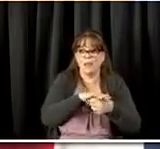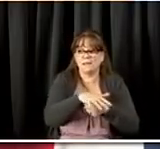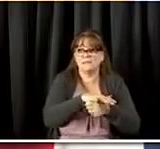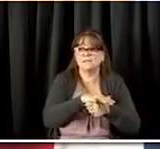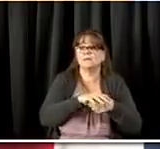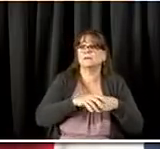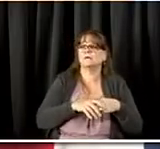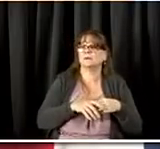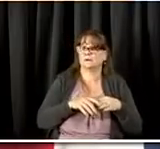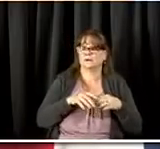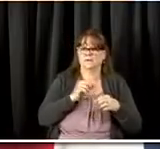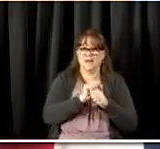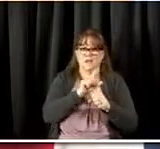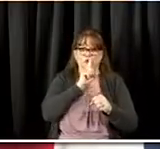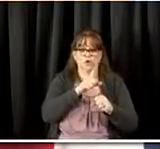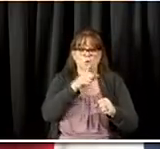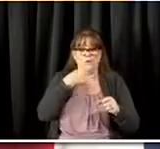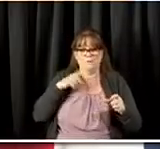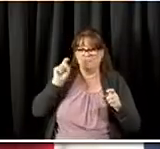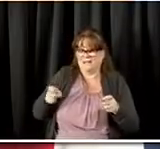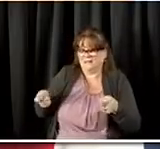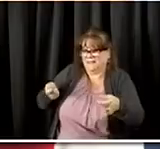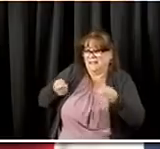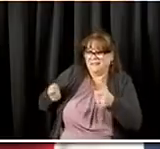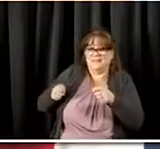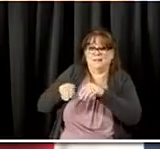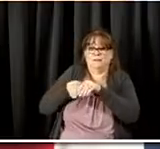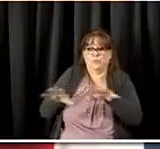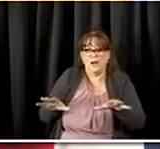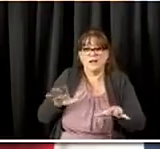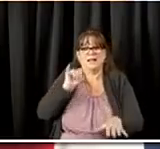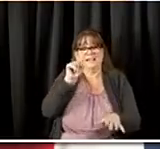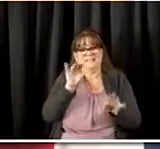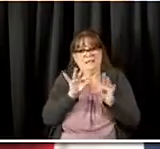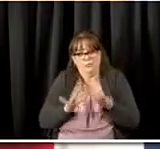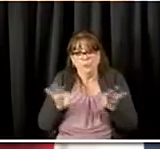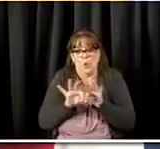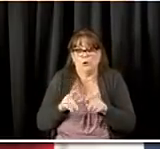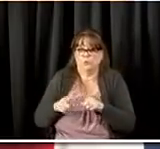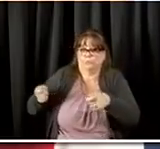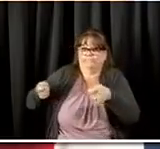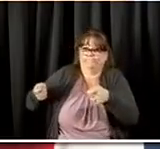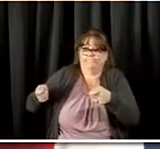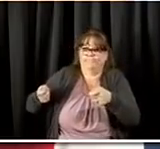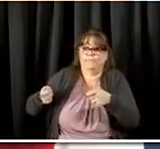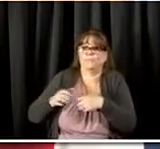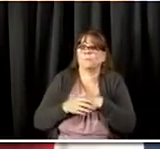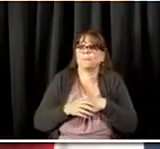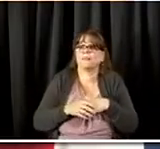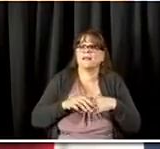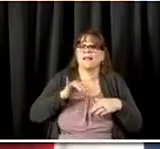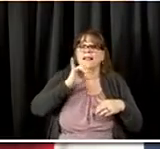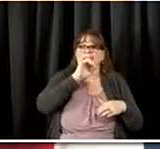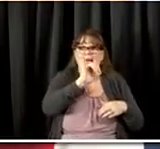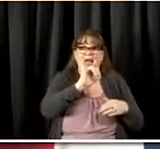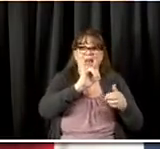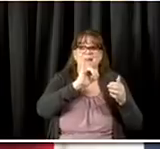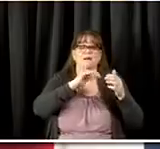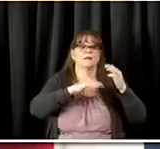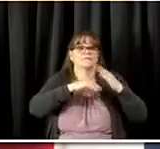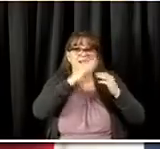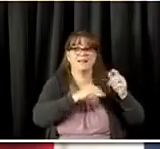strategies. All of these things are really important strategies that facilities you need to have in place to ensure that